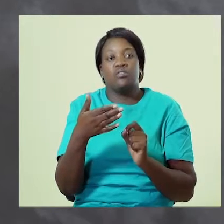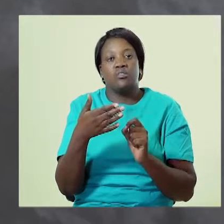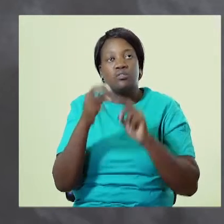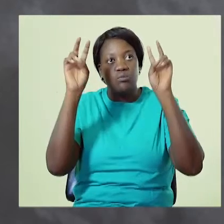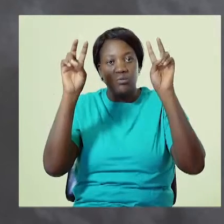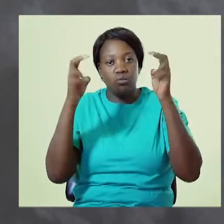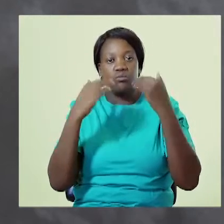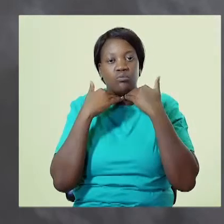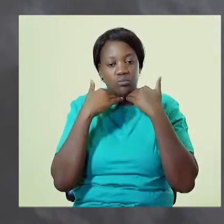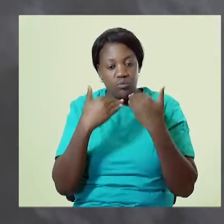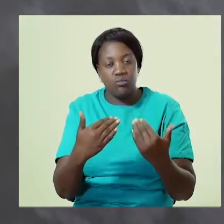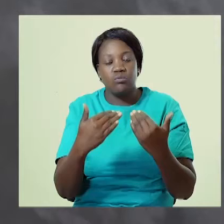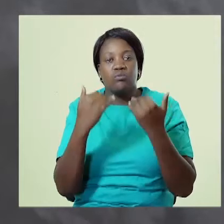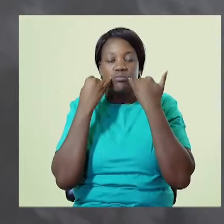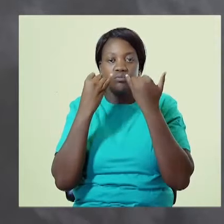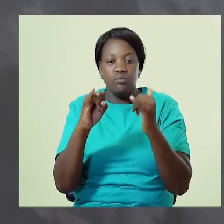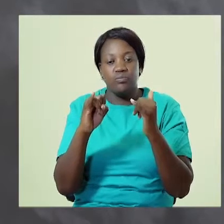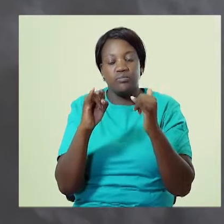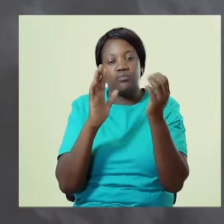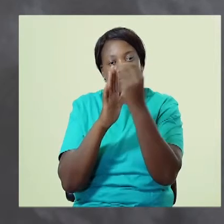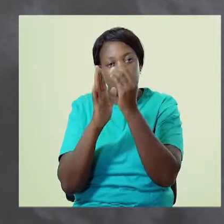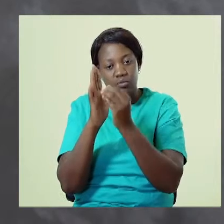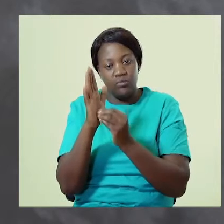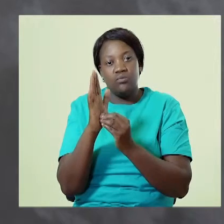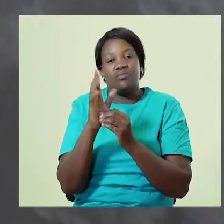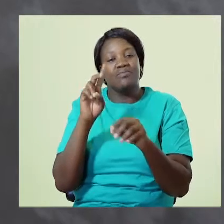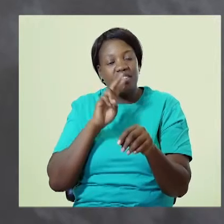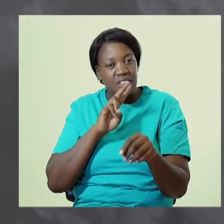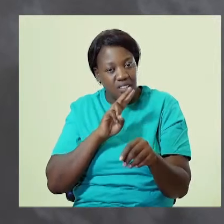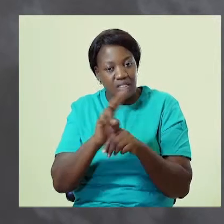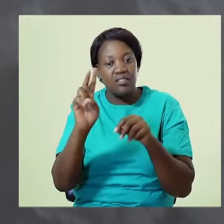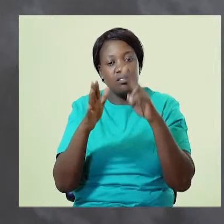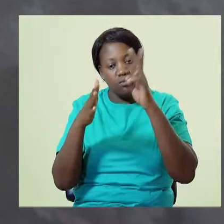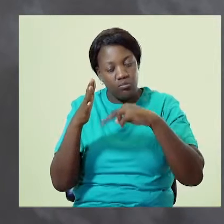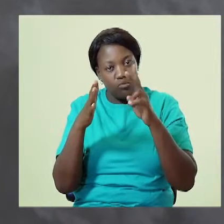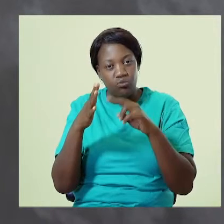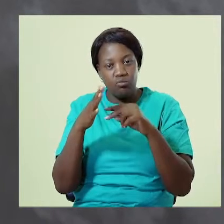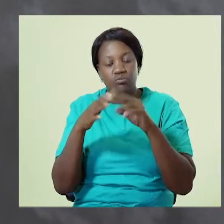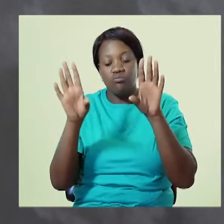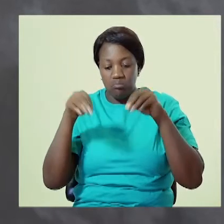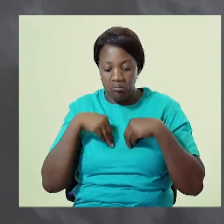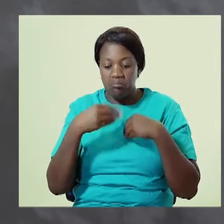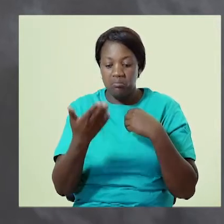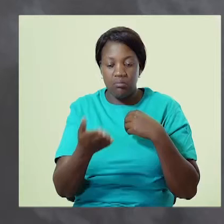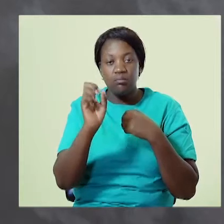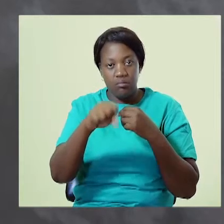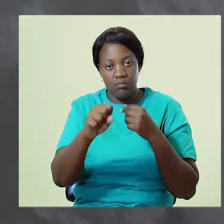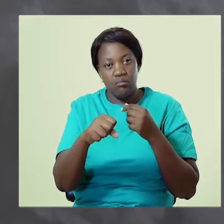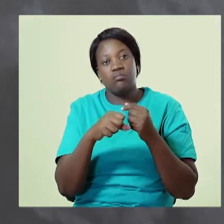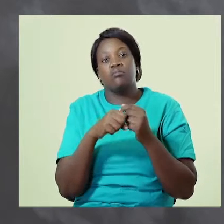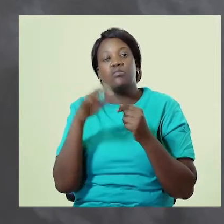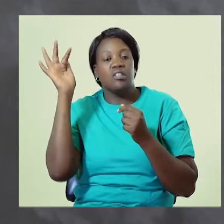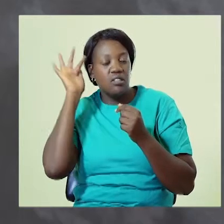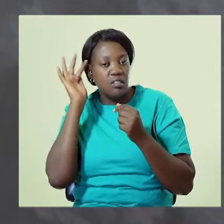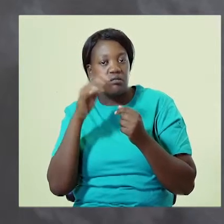to record the important information, and use the second reading to confirm what you have noted. The listening